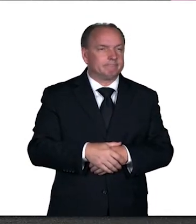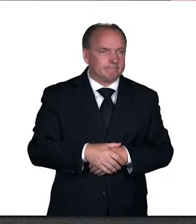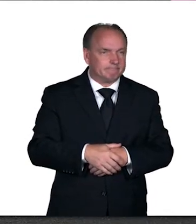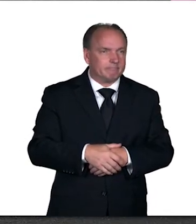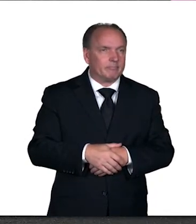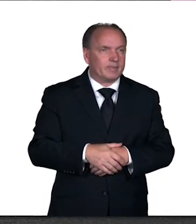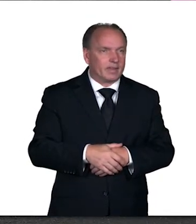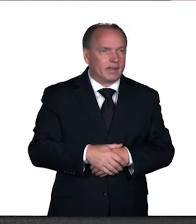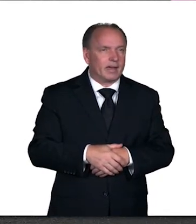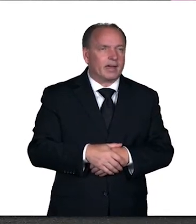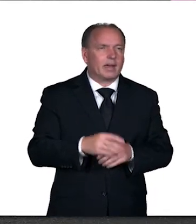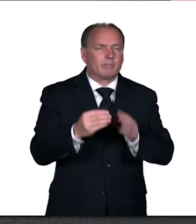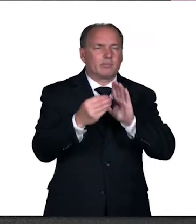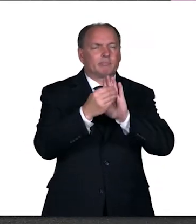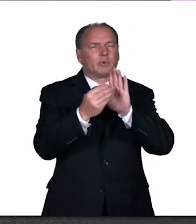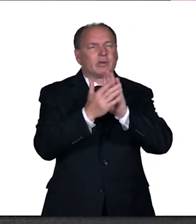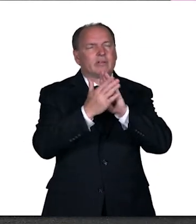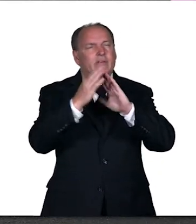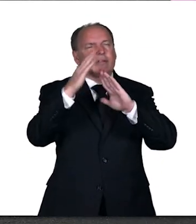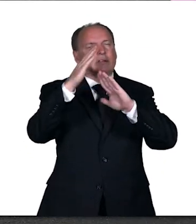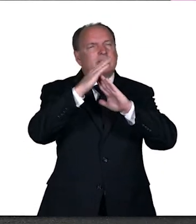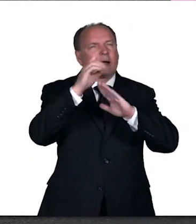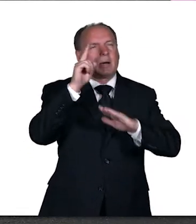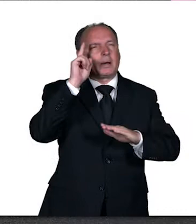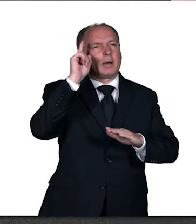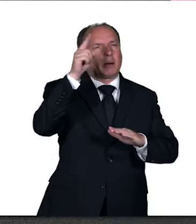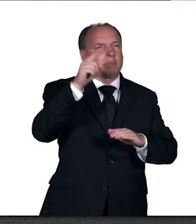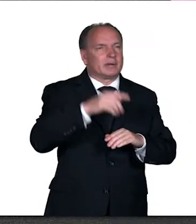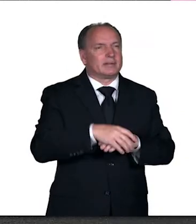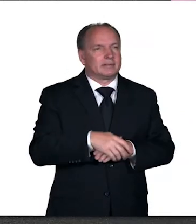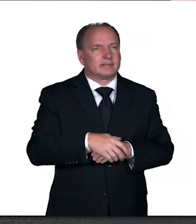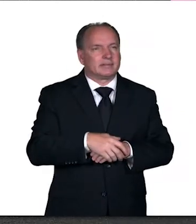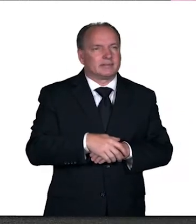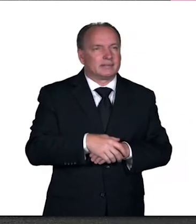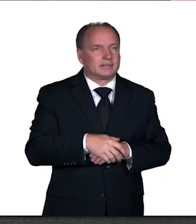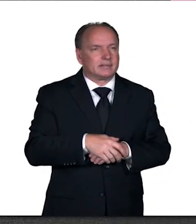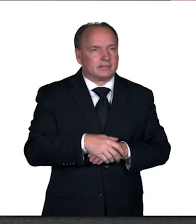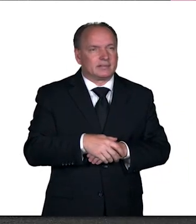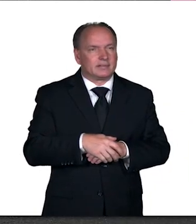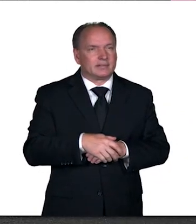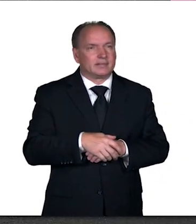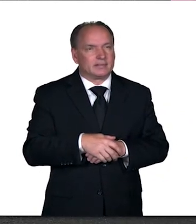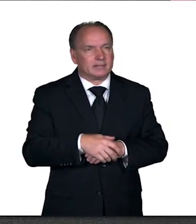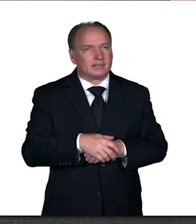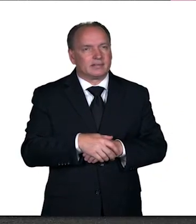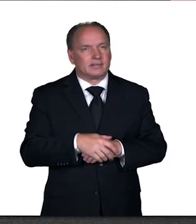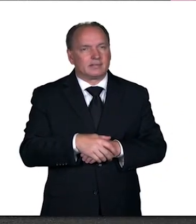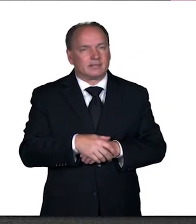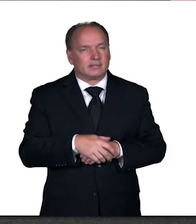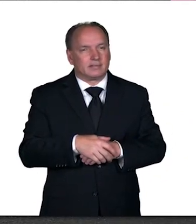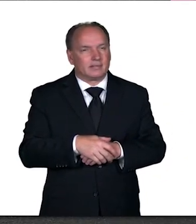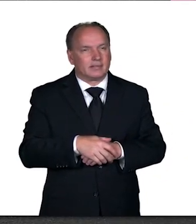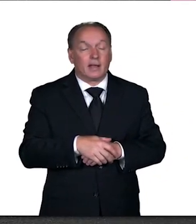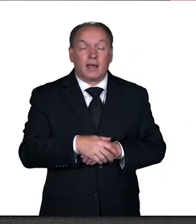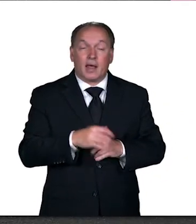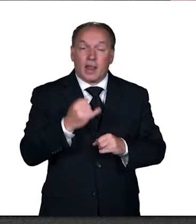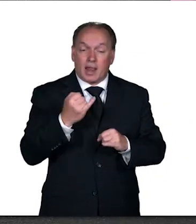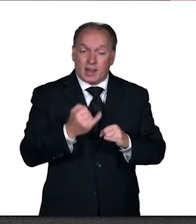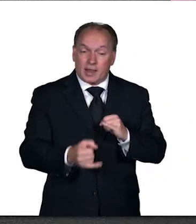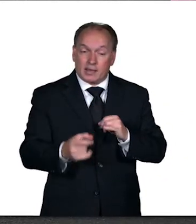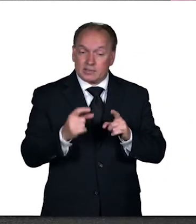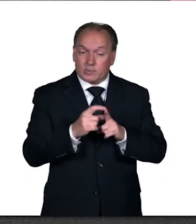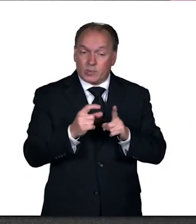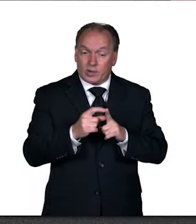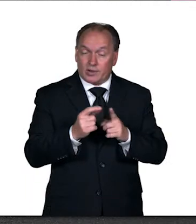So I'm going to put the word seeds up at the top of our flower. Now our